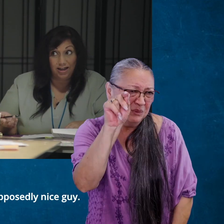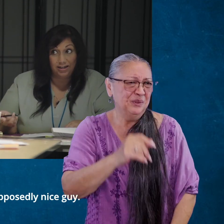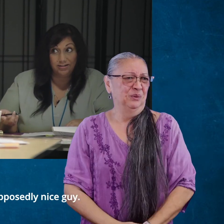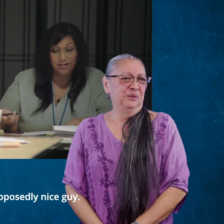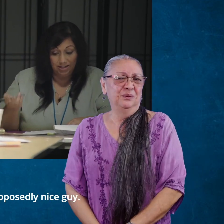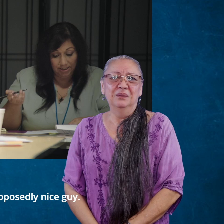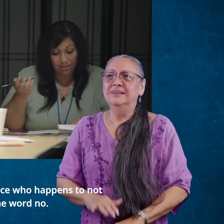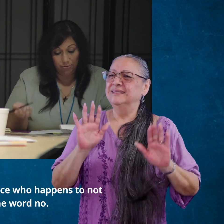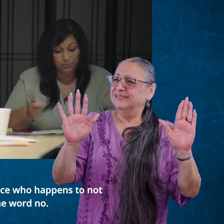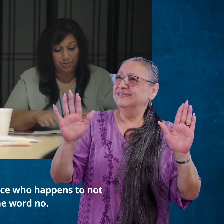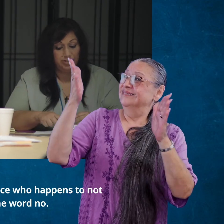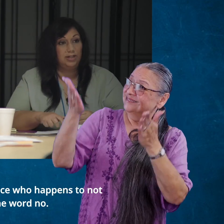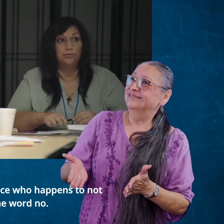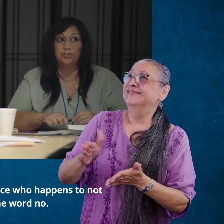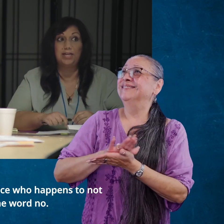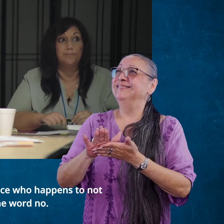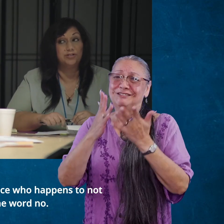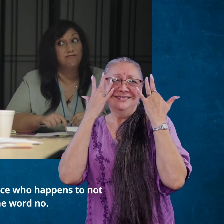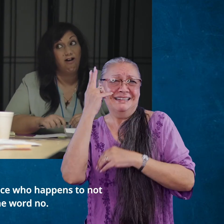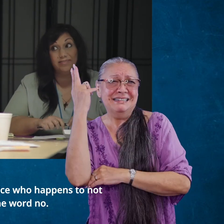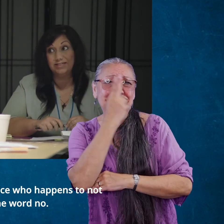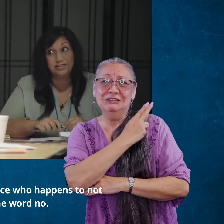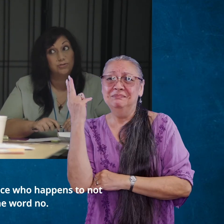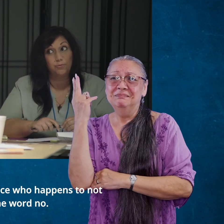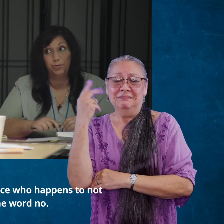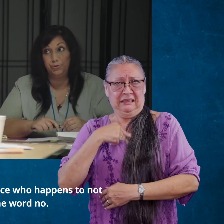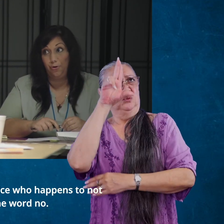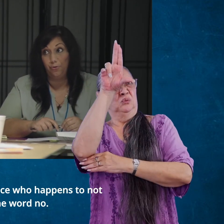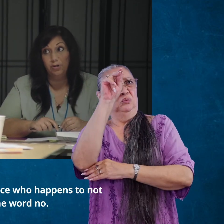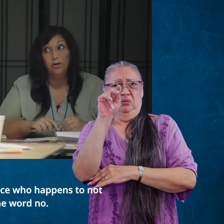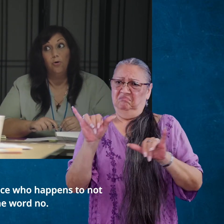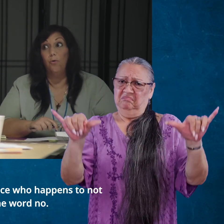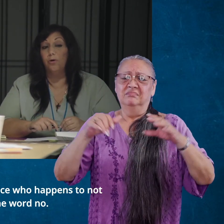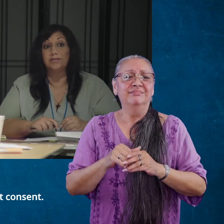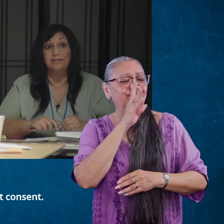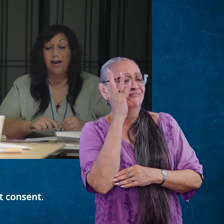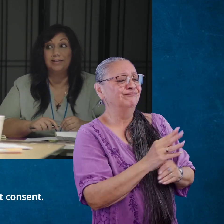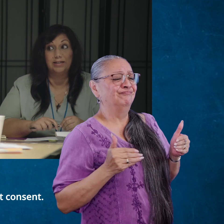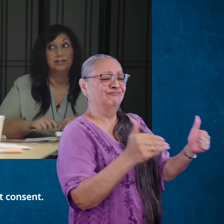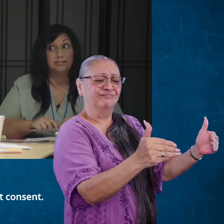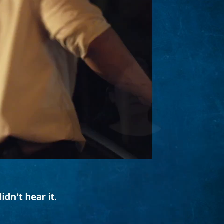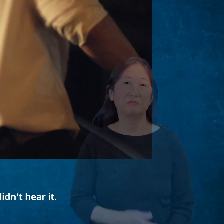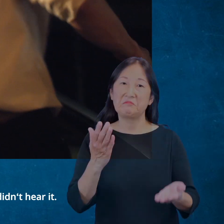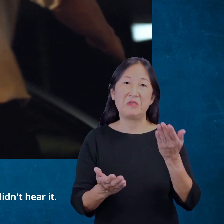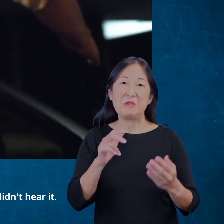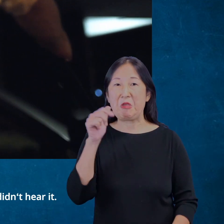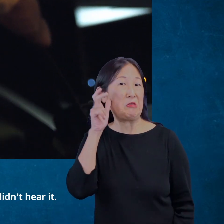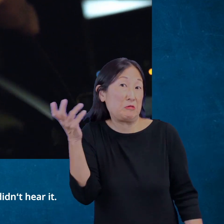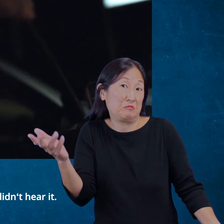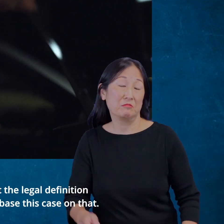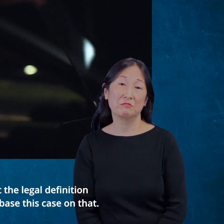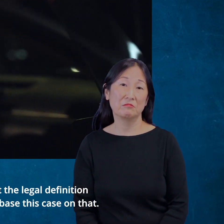nice guy. It includes someone nice who just happened to not listen to the word no, or to not get consent. No, he did not listen. He didn't